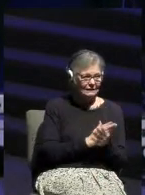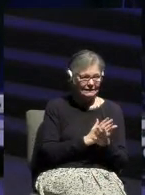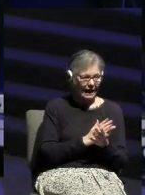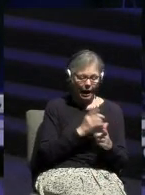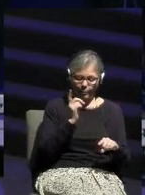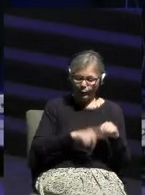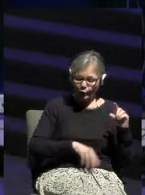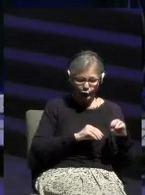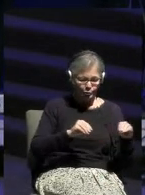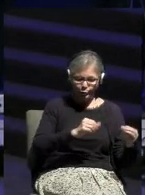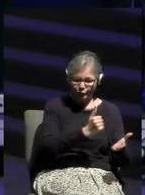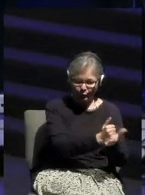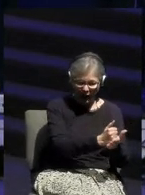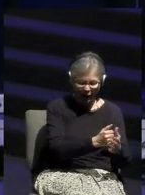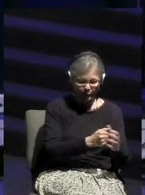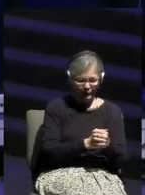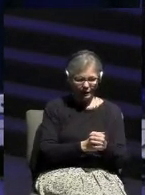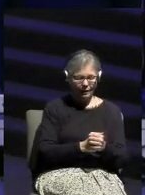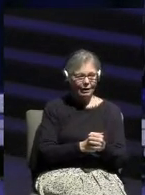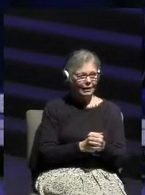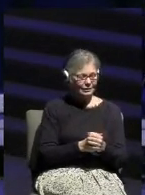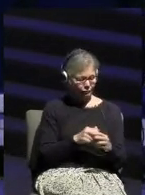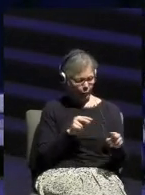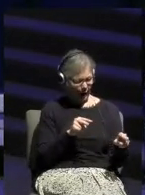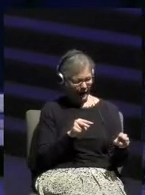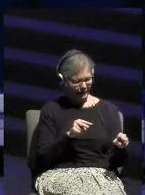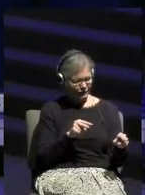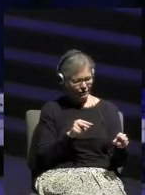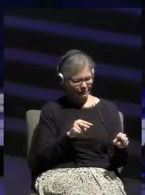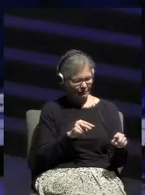move. We just watched.